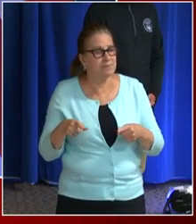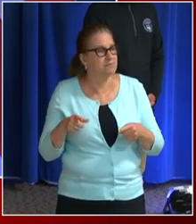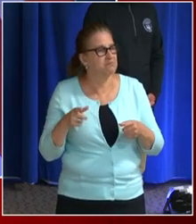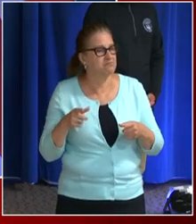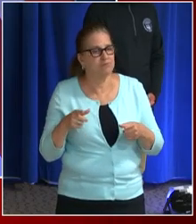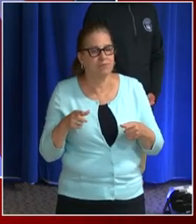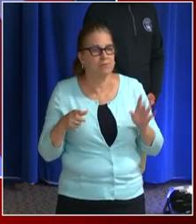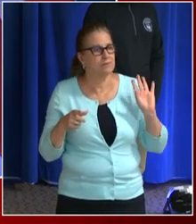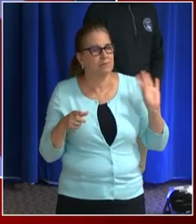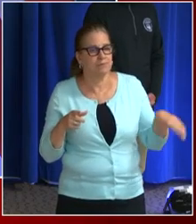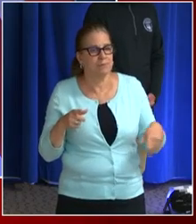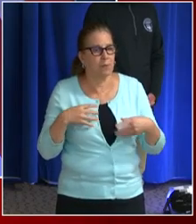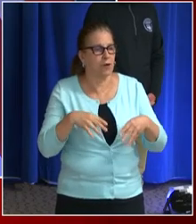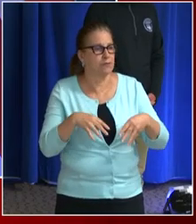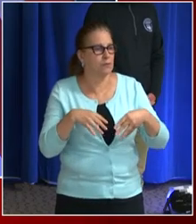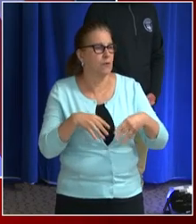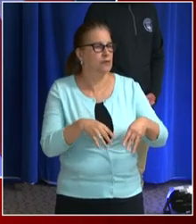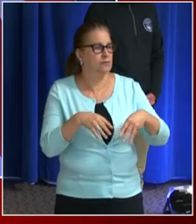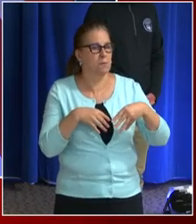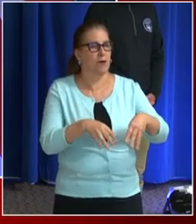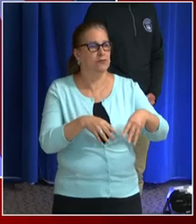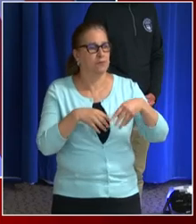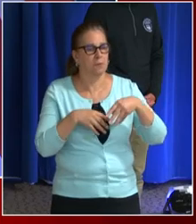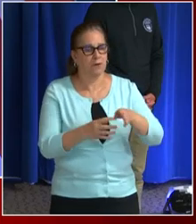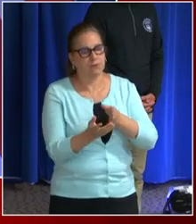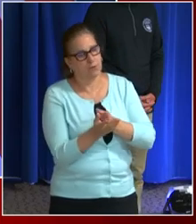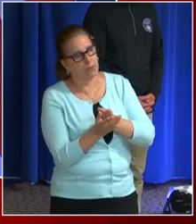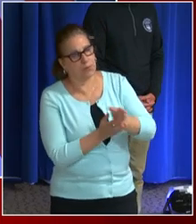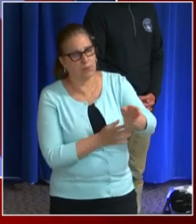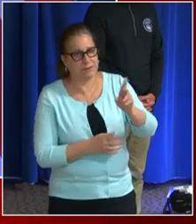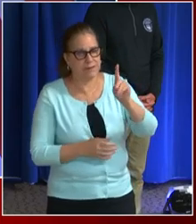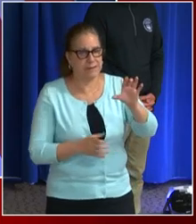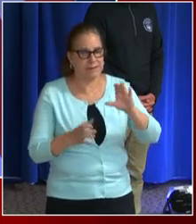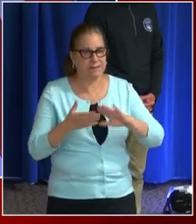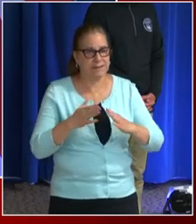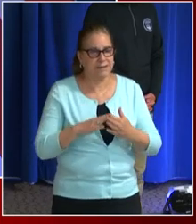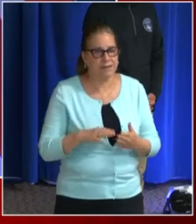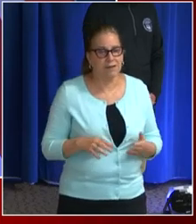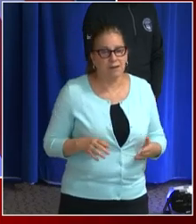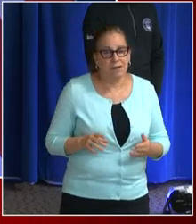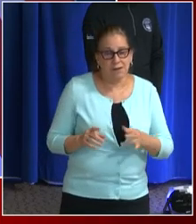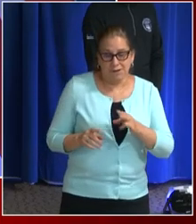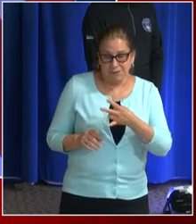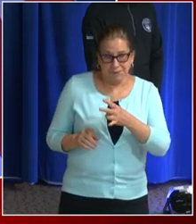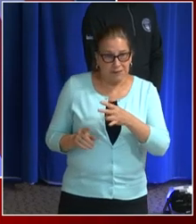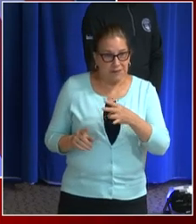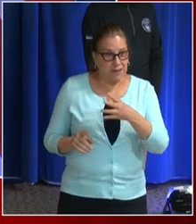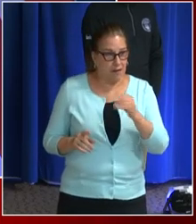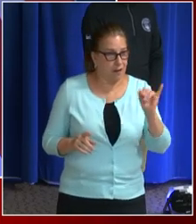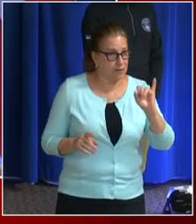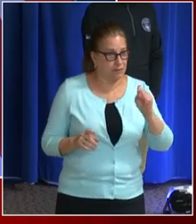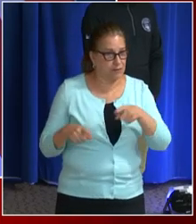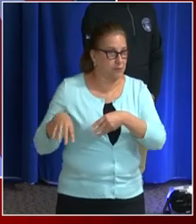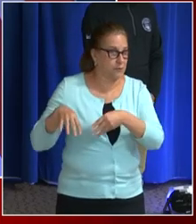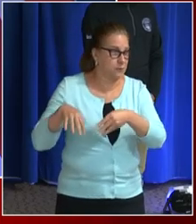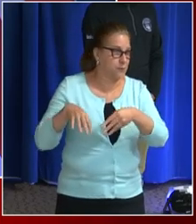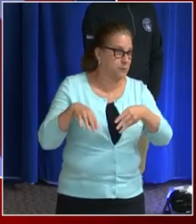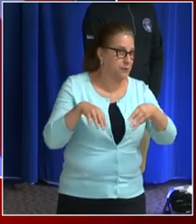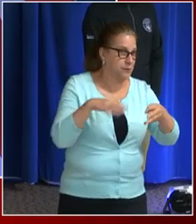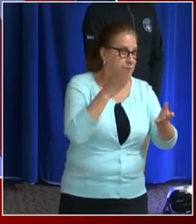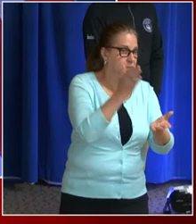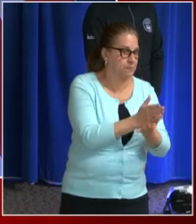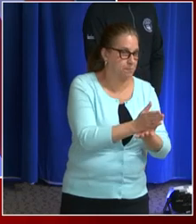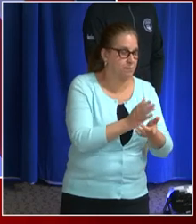that was stopped at 16th and 17th and I Street was one of those groups that was in violation of the curfew. Right.